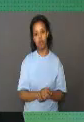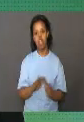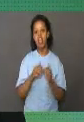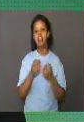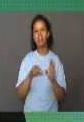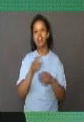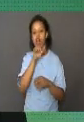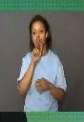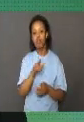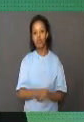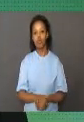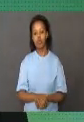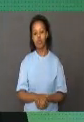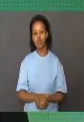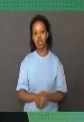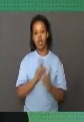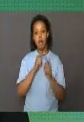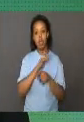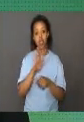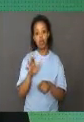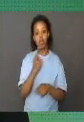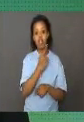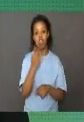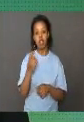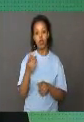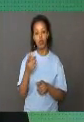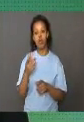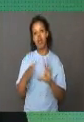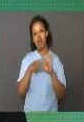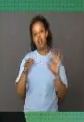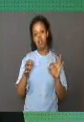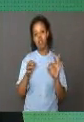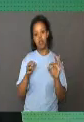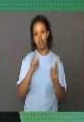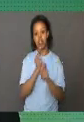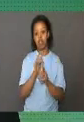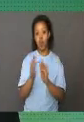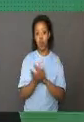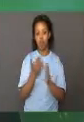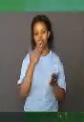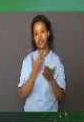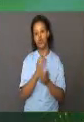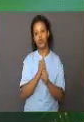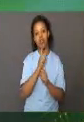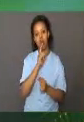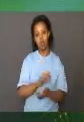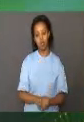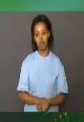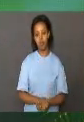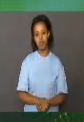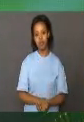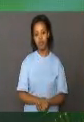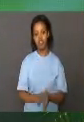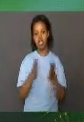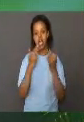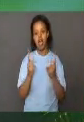do? If you answered each statement correctly, great work. We have